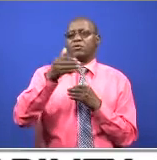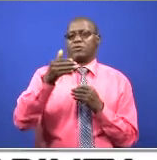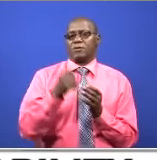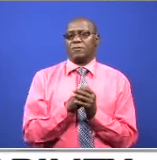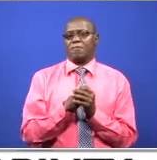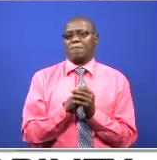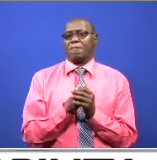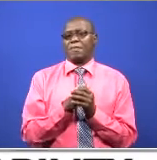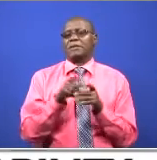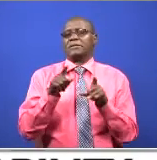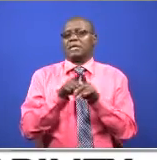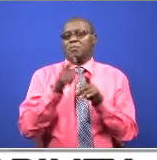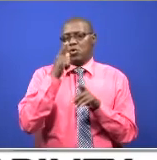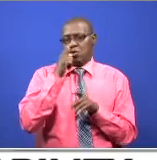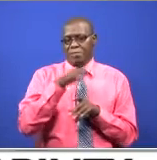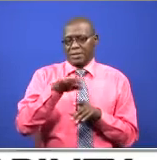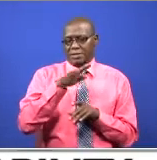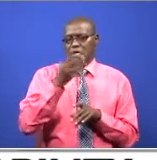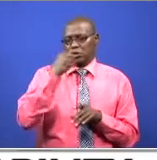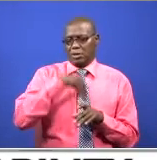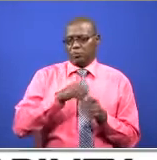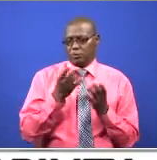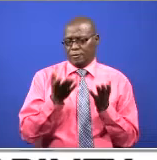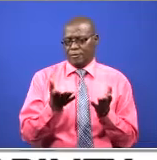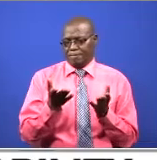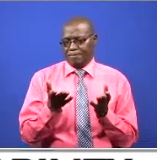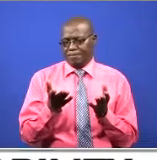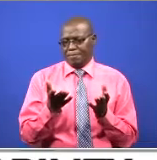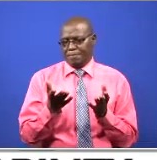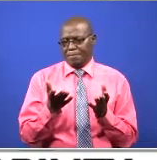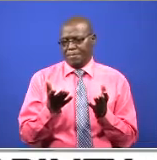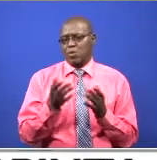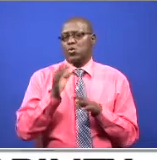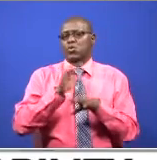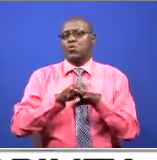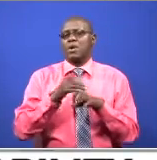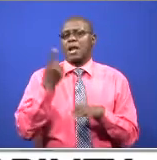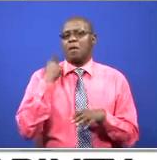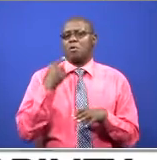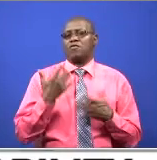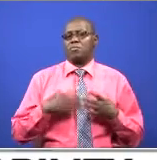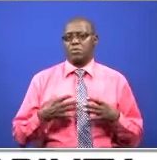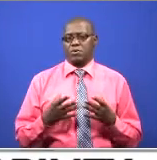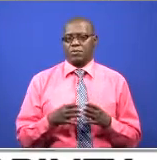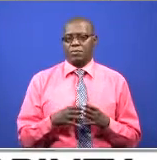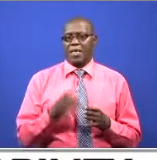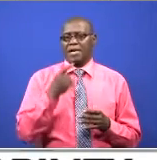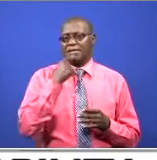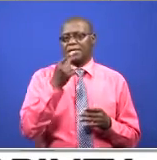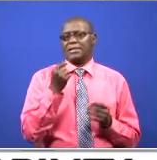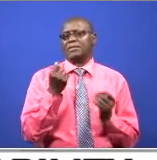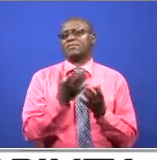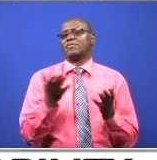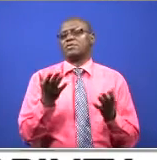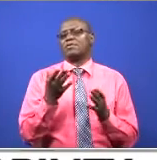in domestic consumption, there's a good number of people. Let me tell you something. For the last 10